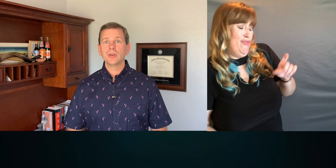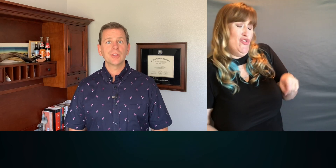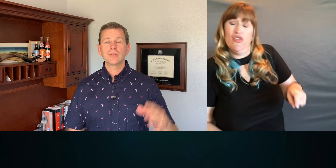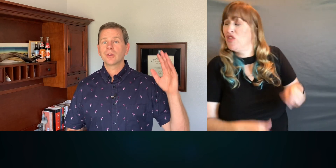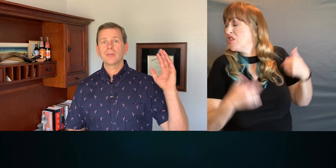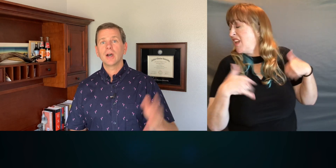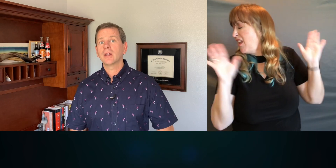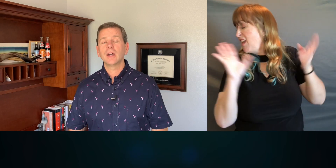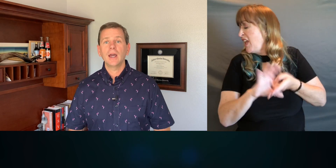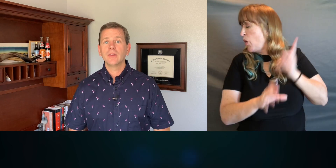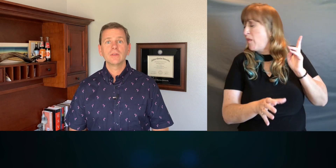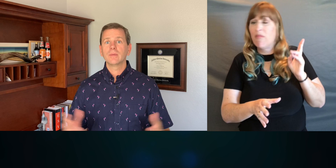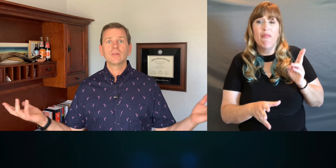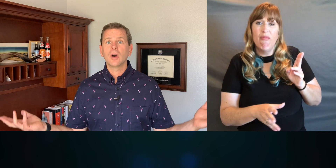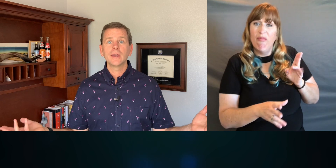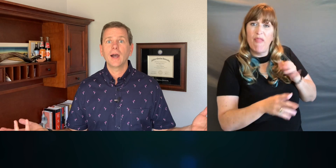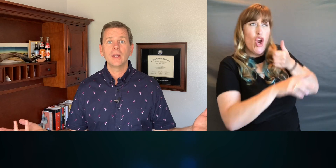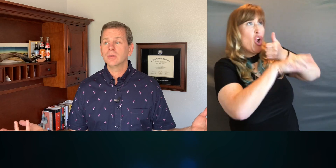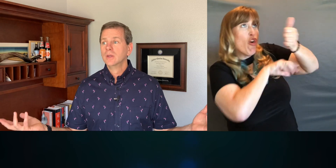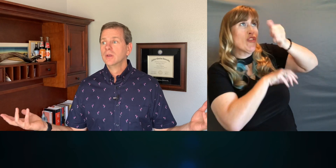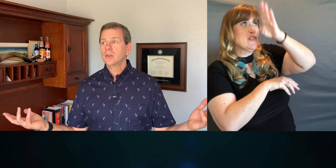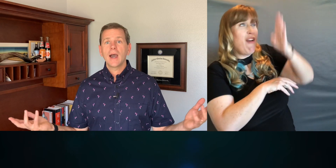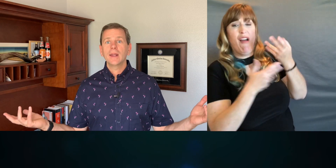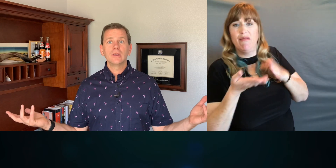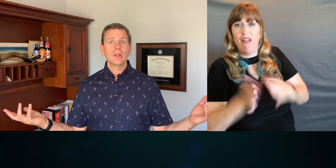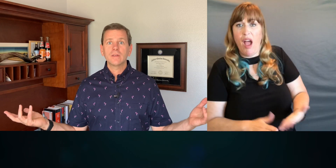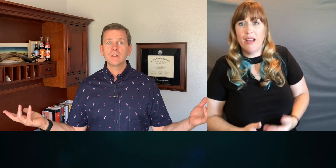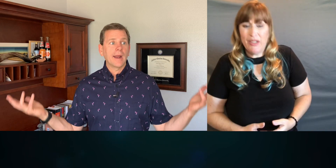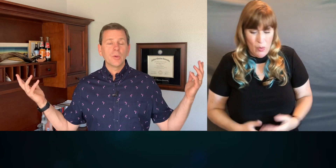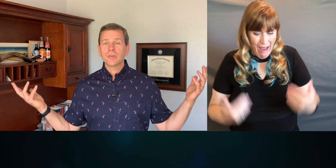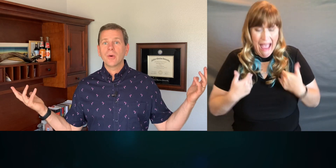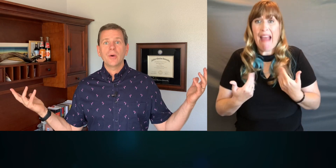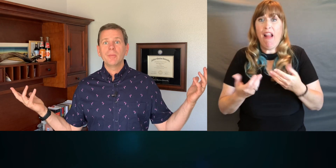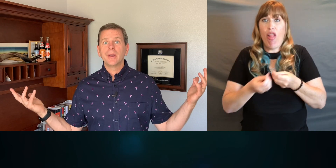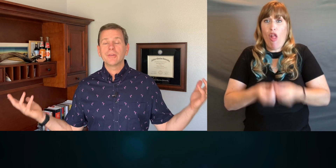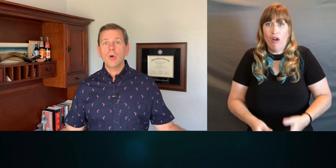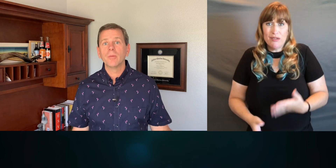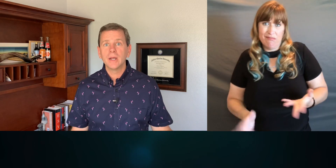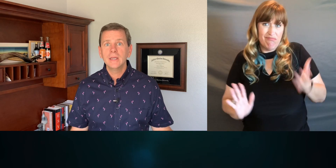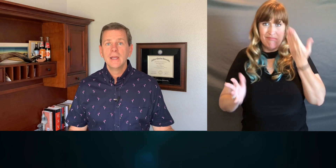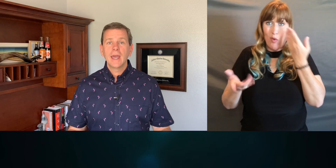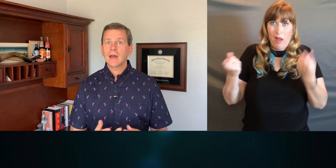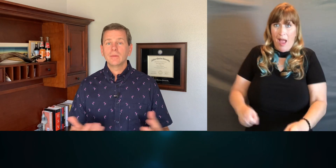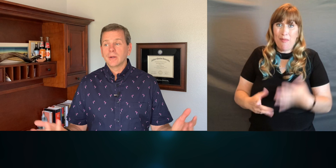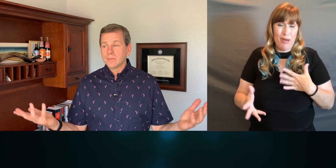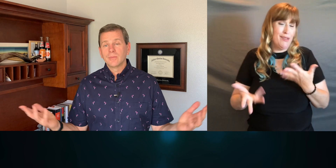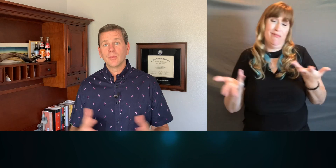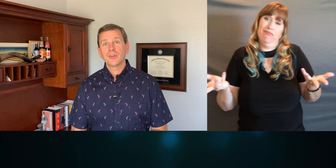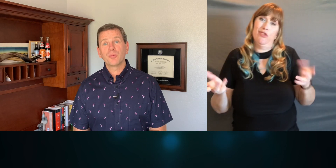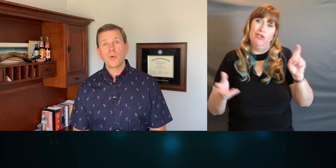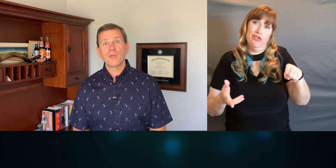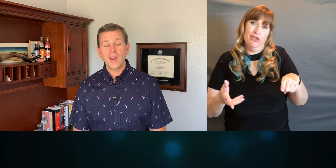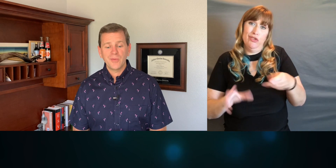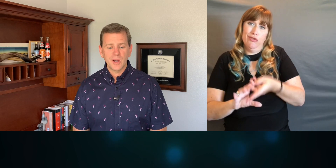for you. Just curse God and die. This is all you got. You had it, you lost it. I don't know what's going on, but it's over, buddy. And that, you know,